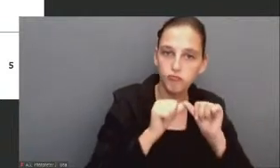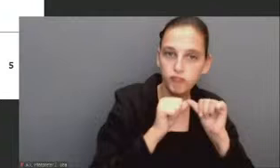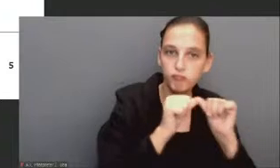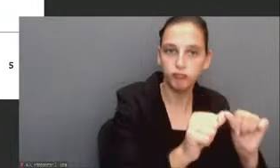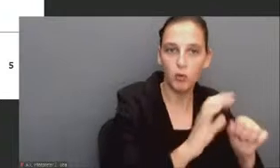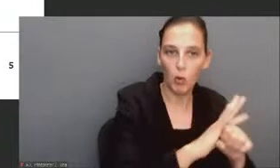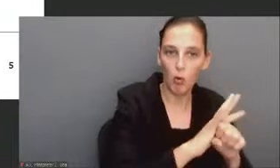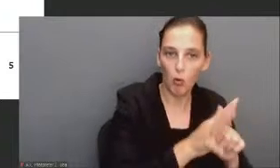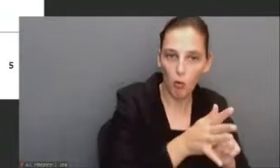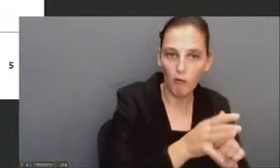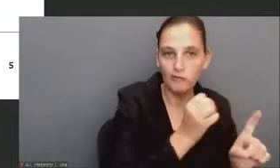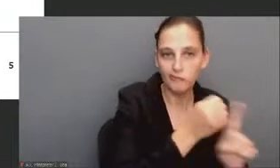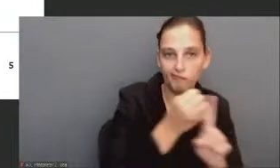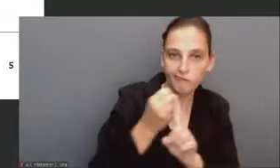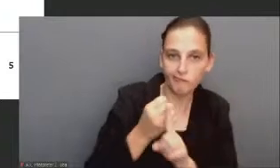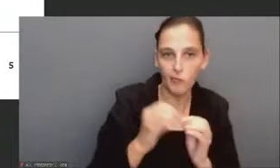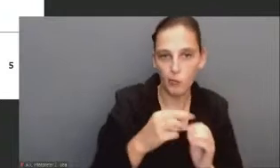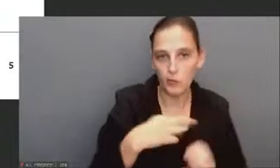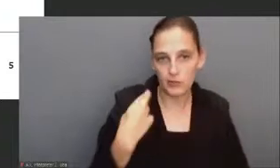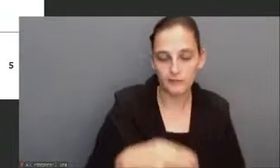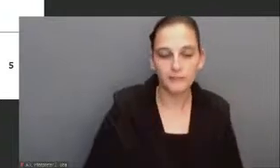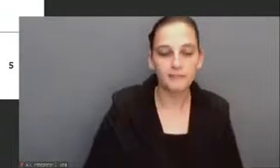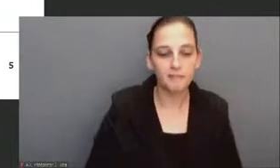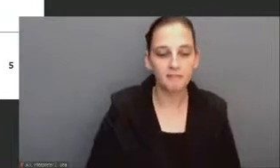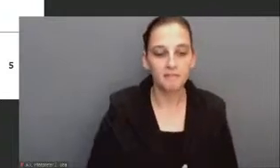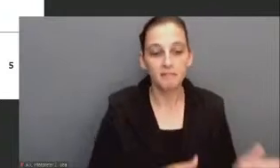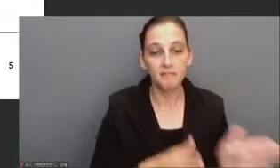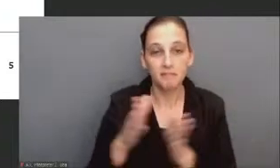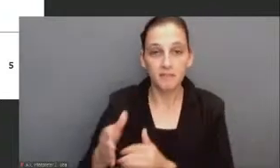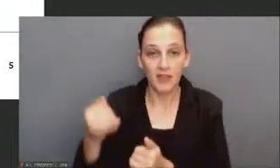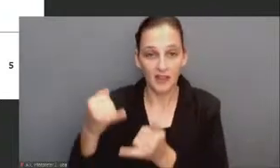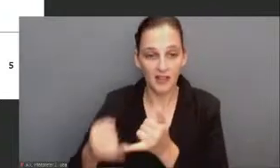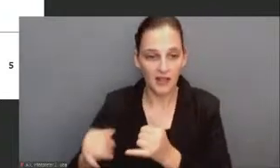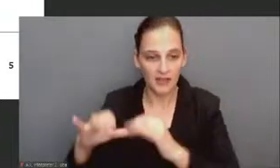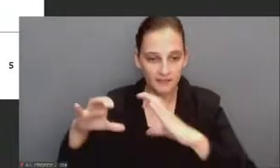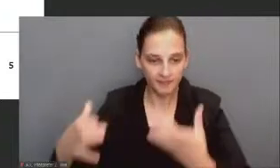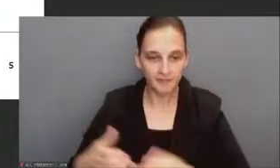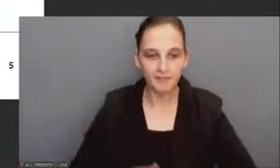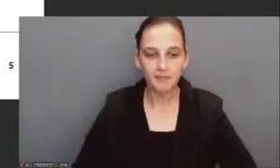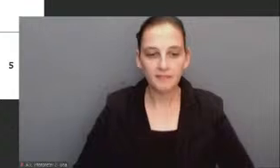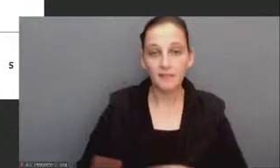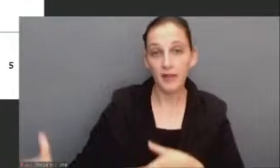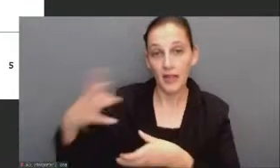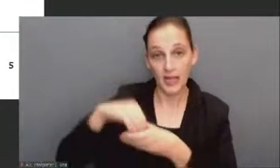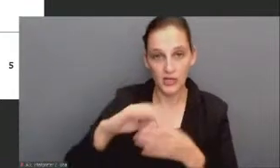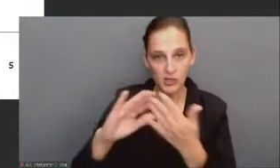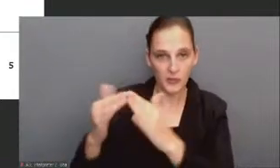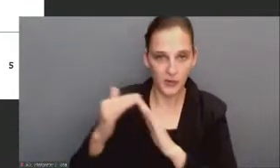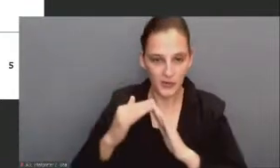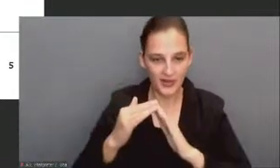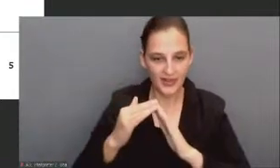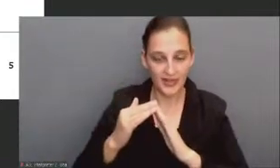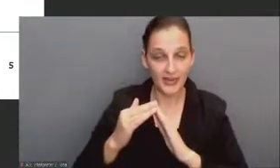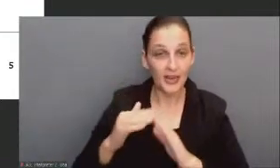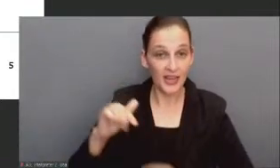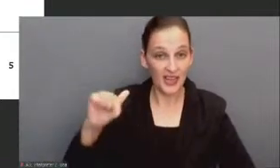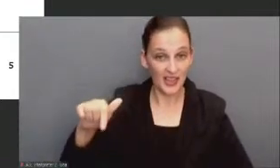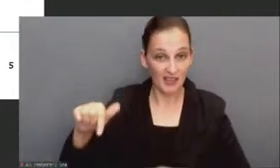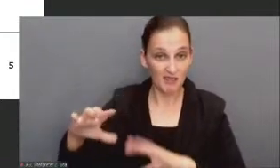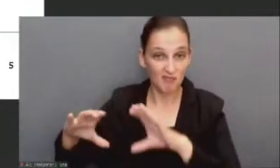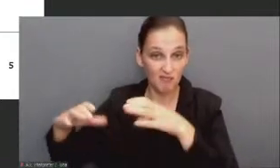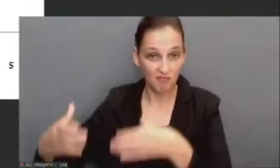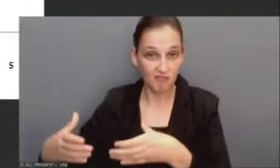I will move to the last bucket, which is to engage community. And in this bucket, I'd like to quickly